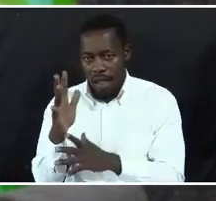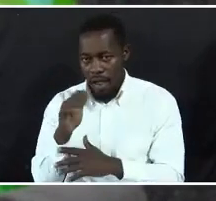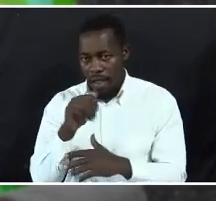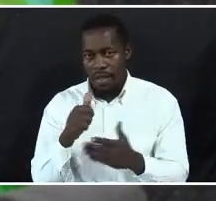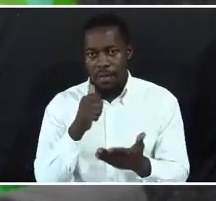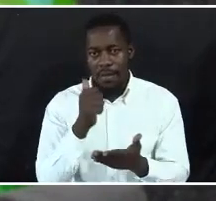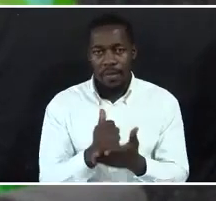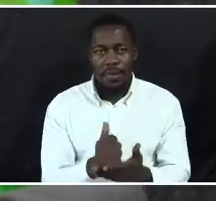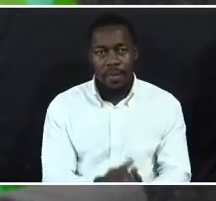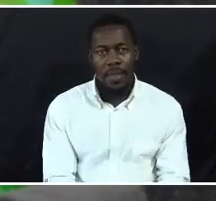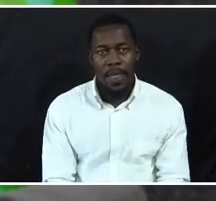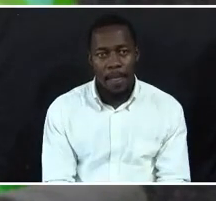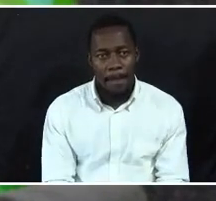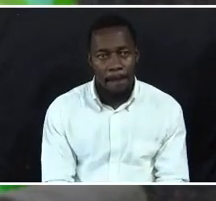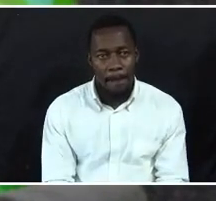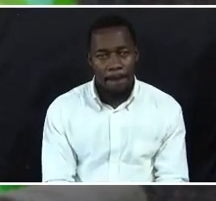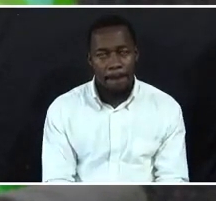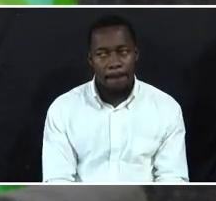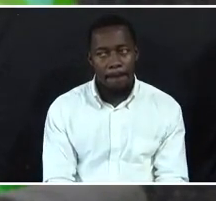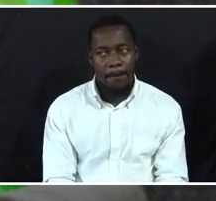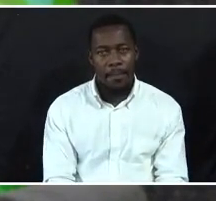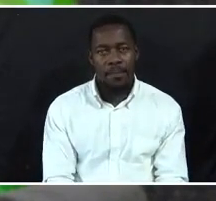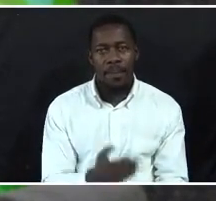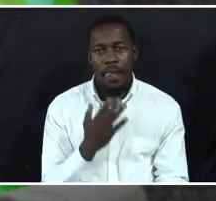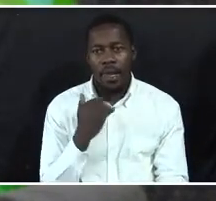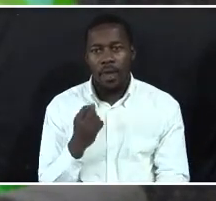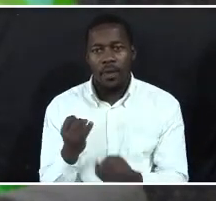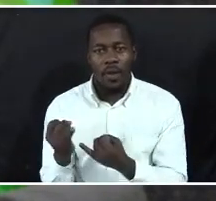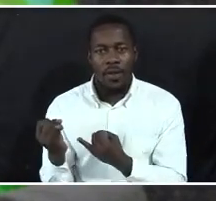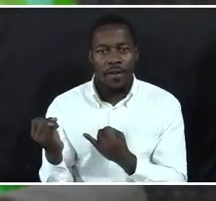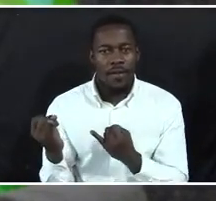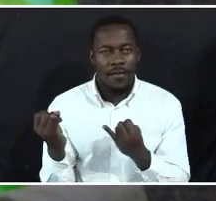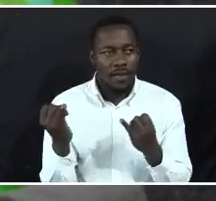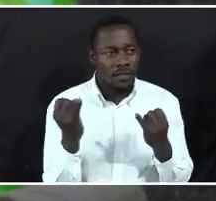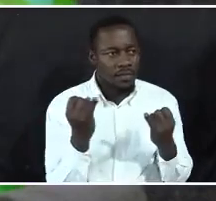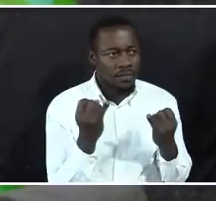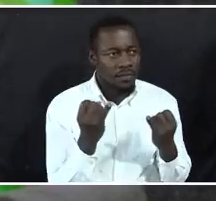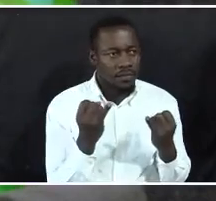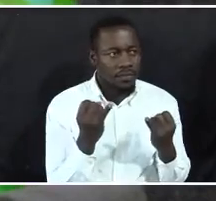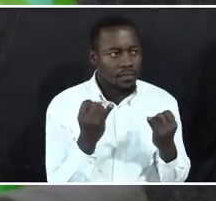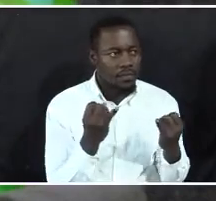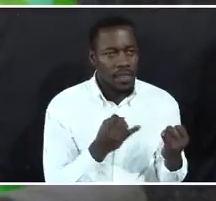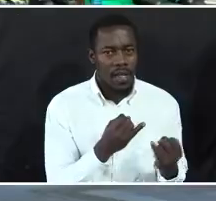church. Amen. I'm going to invite them to sing the memory verse.